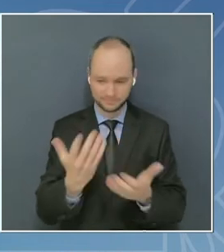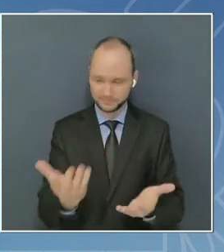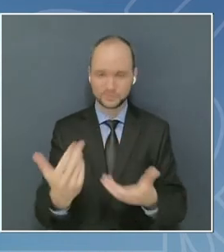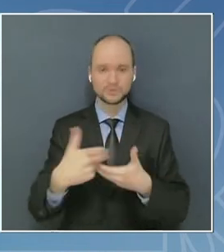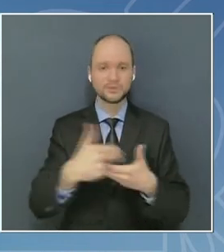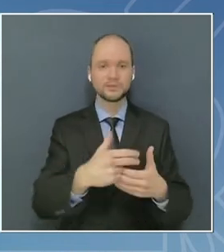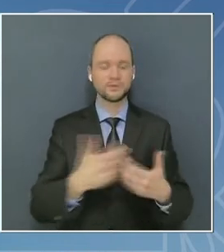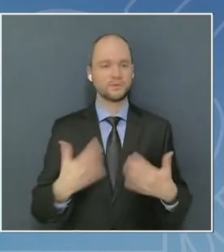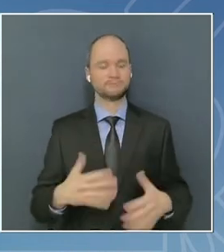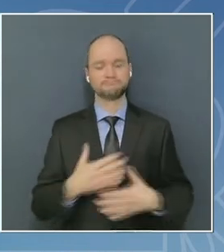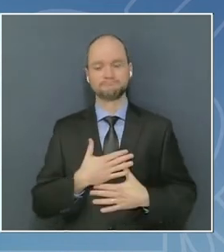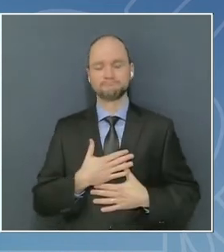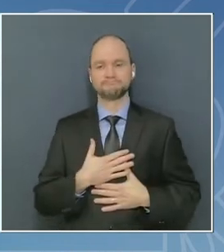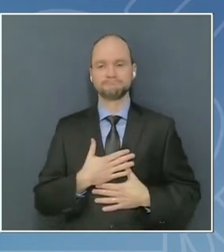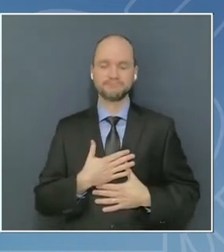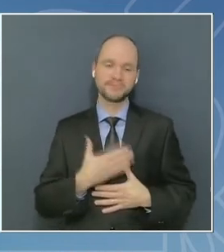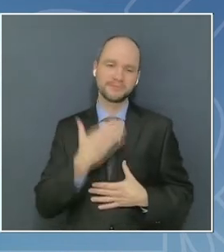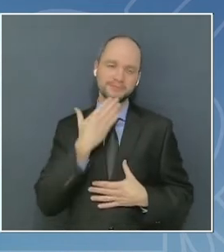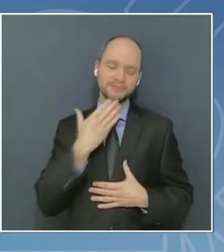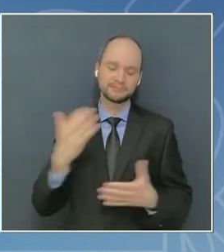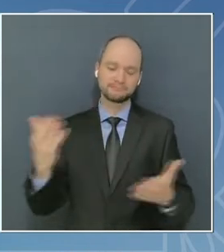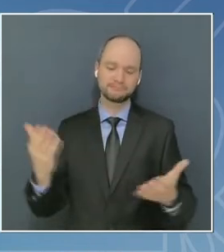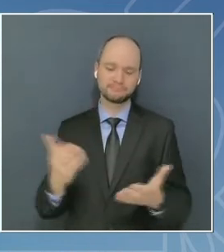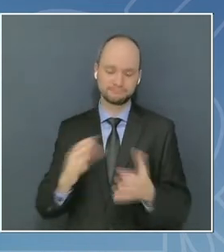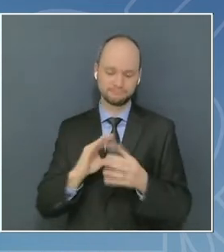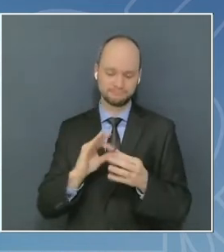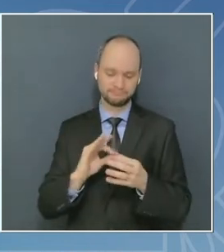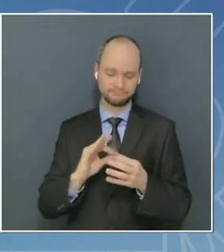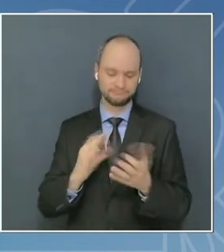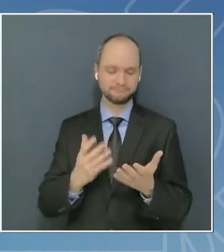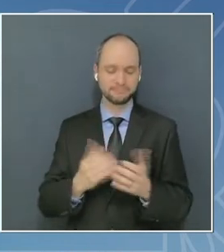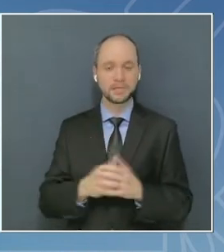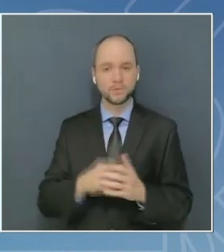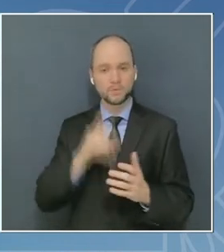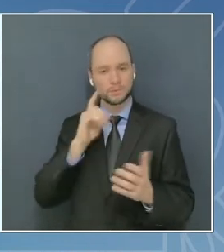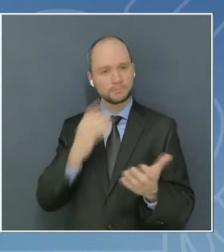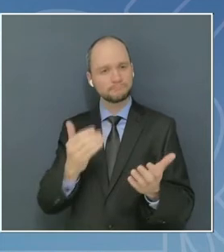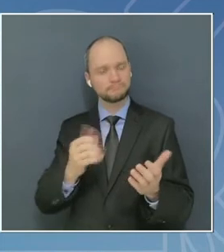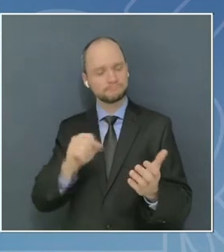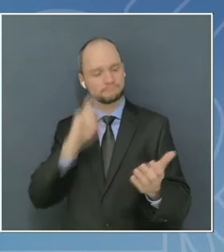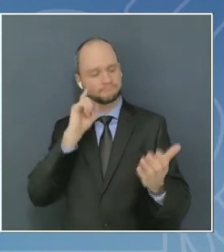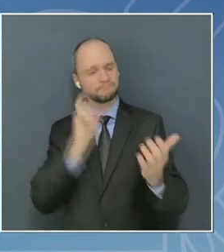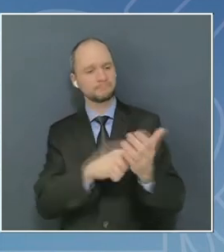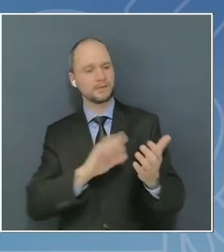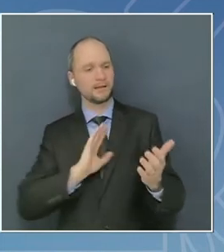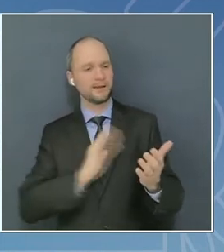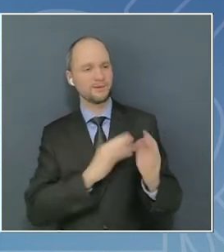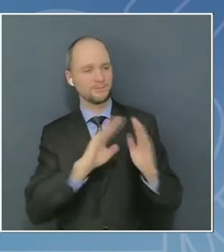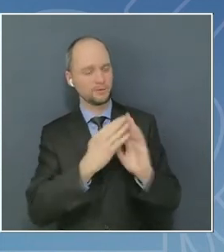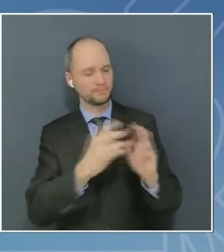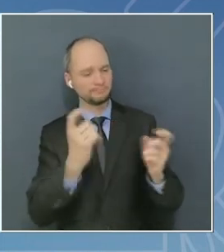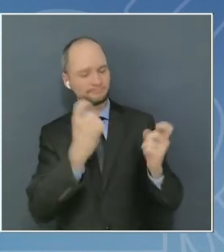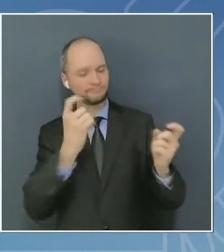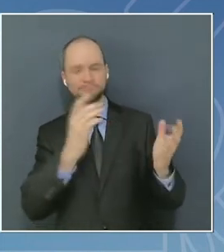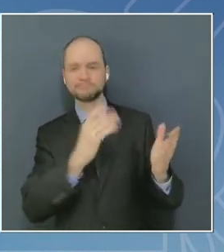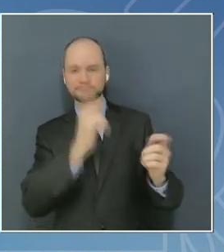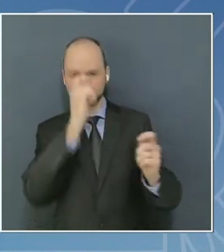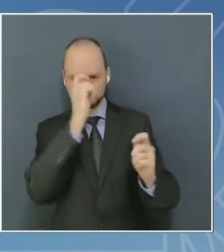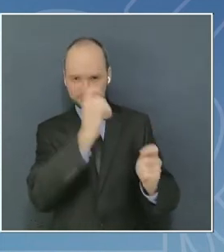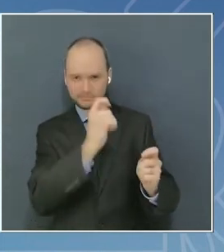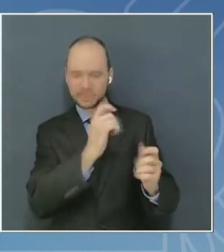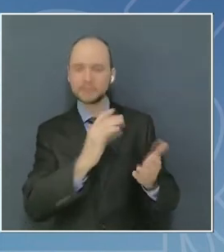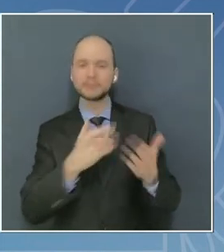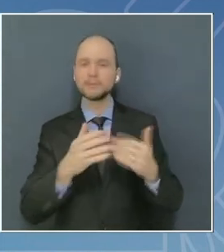you for that very kind introduction. Celebrating our community and all that it's accomplished, no matter what the odds have been,